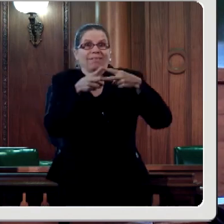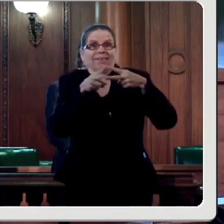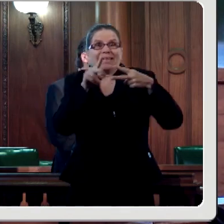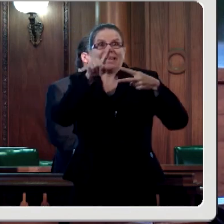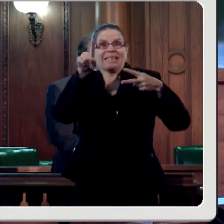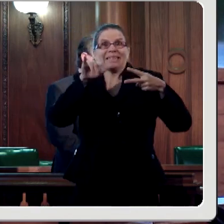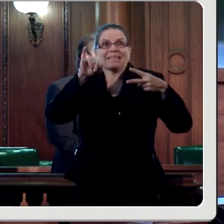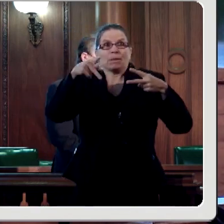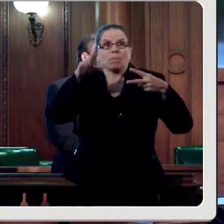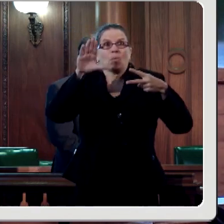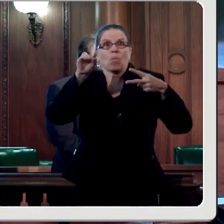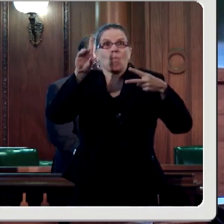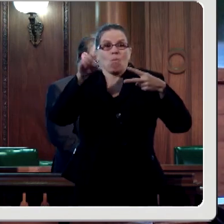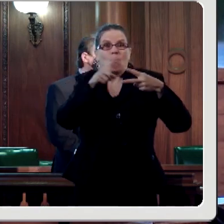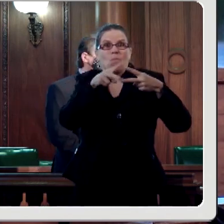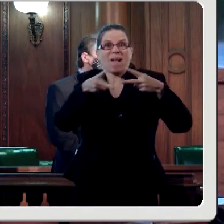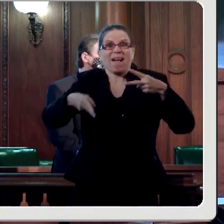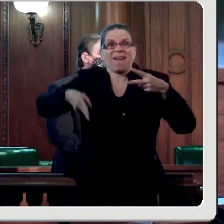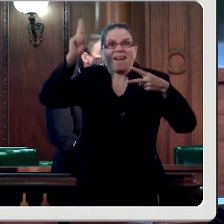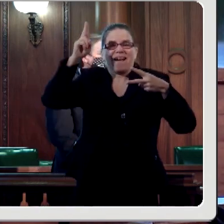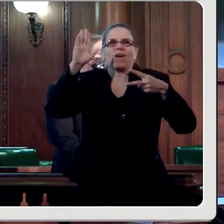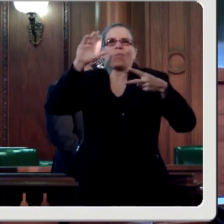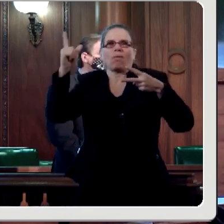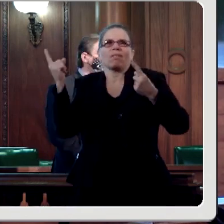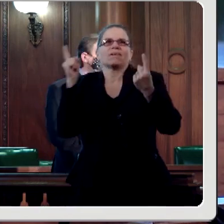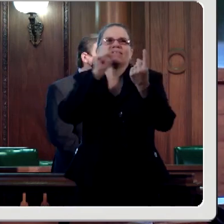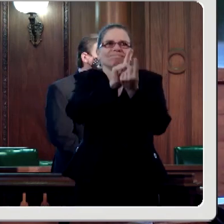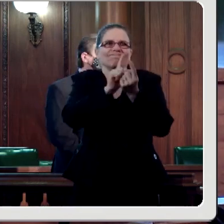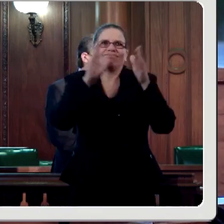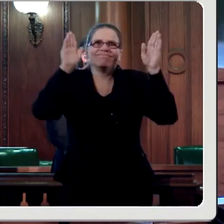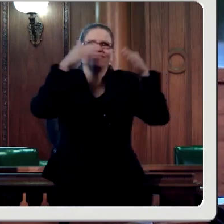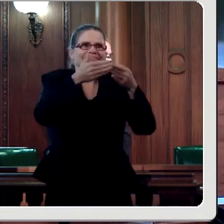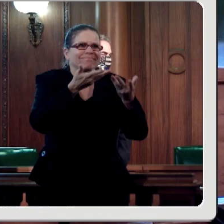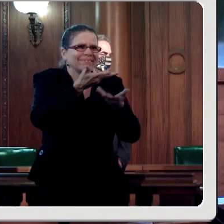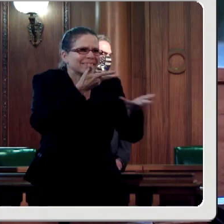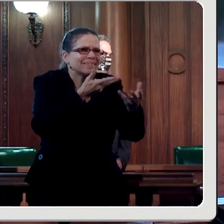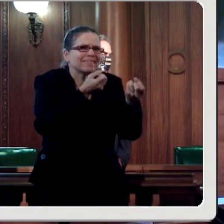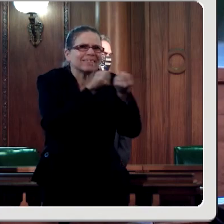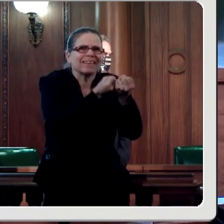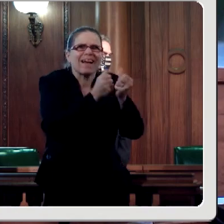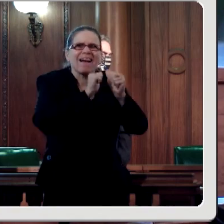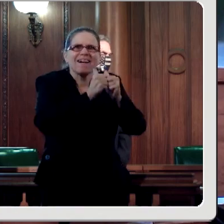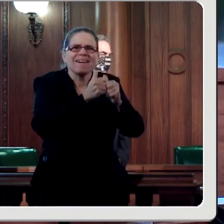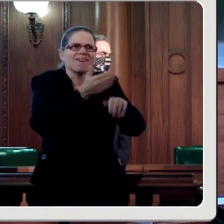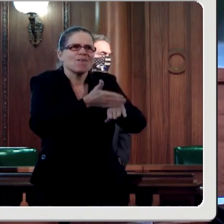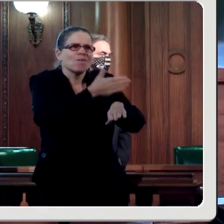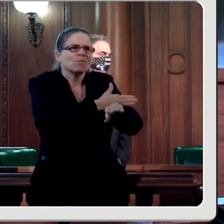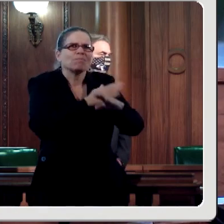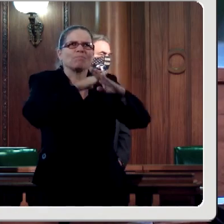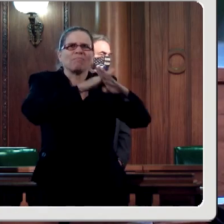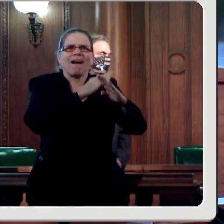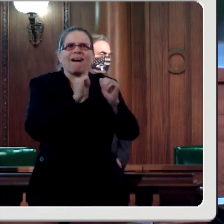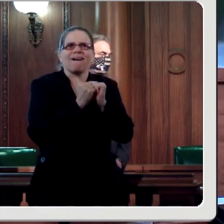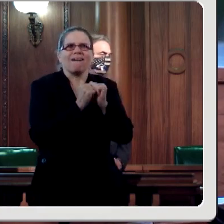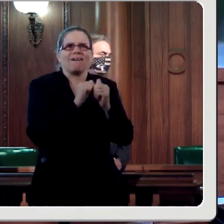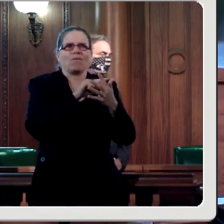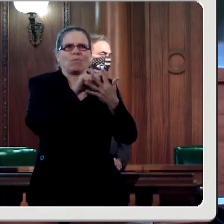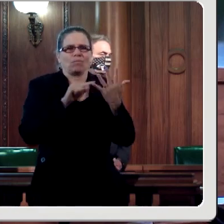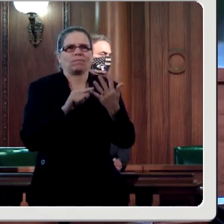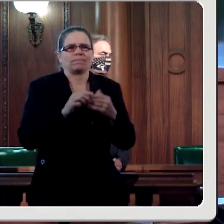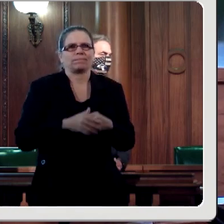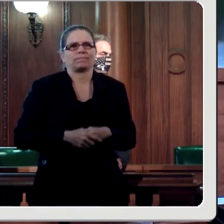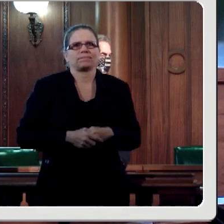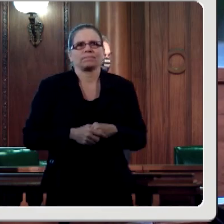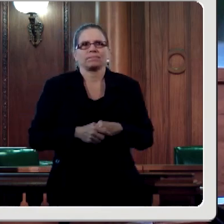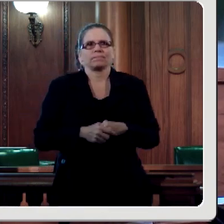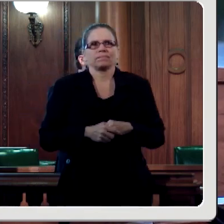rise in COVID-19 positive cases. And we also know that Stop the Spread is really